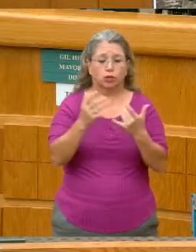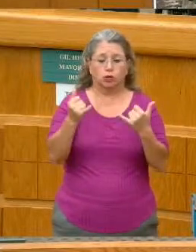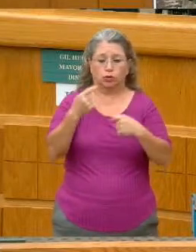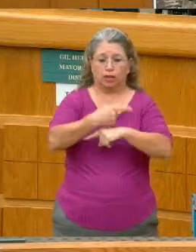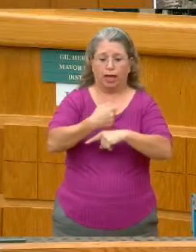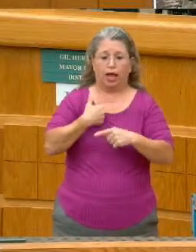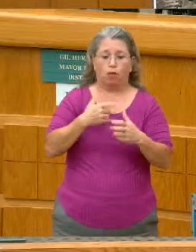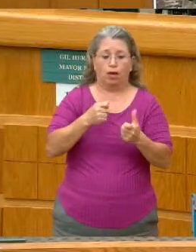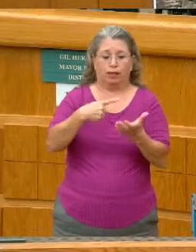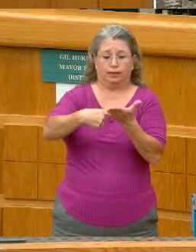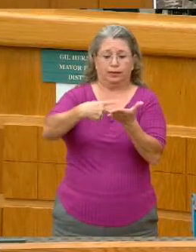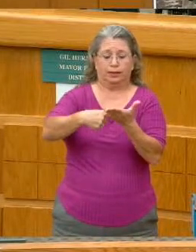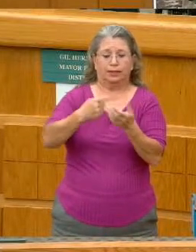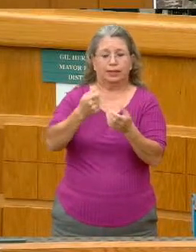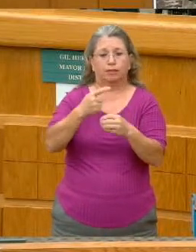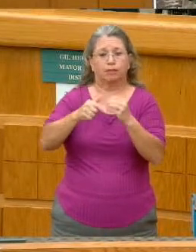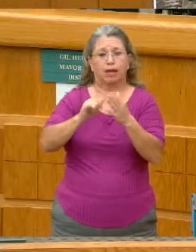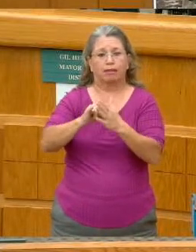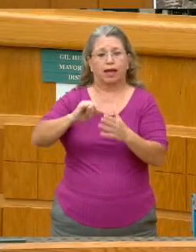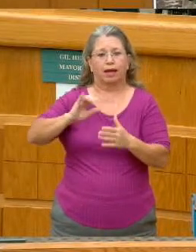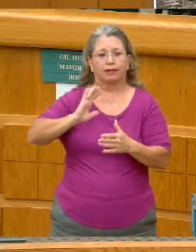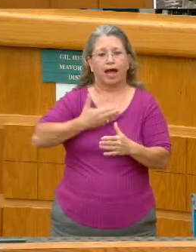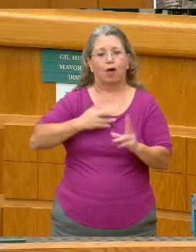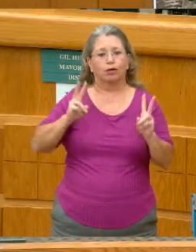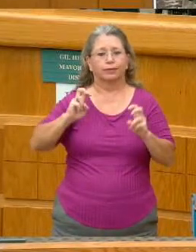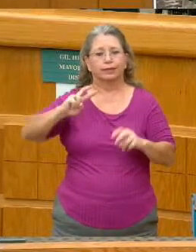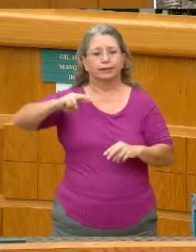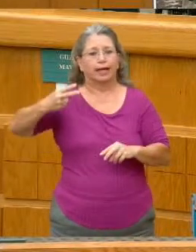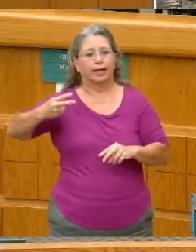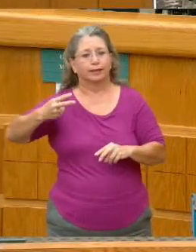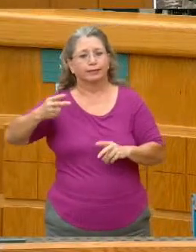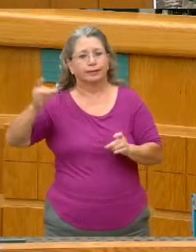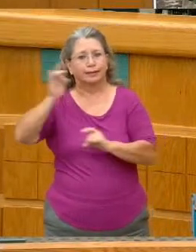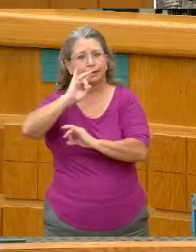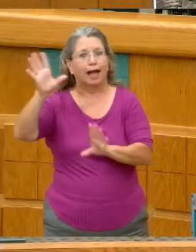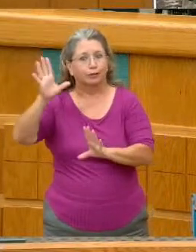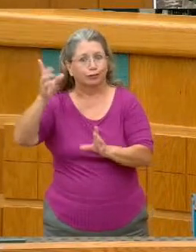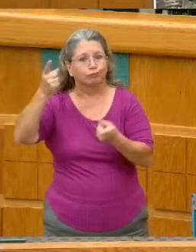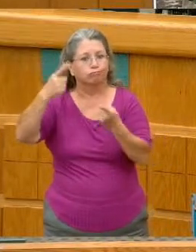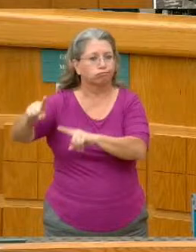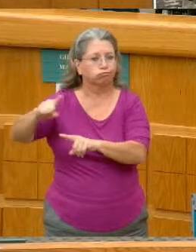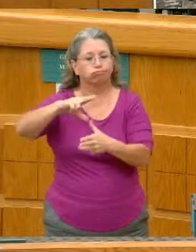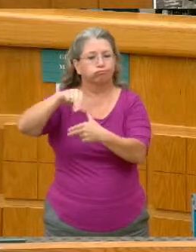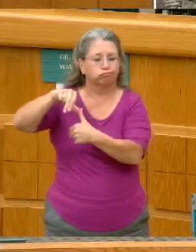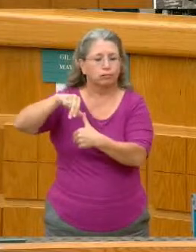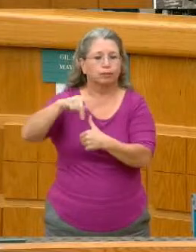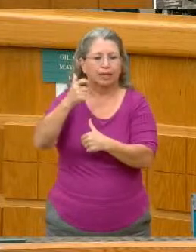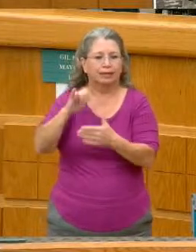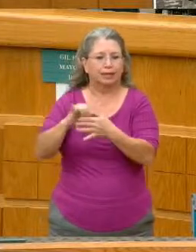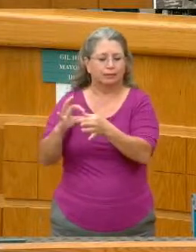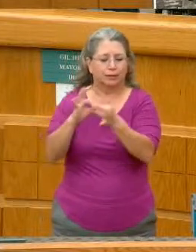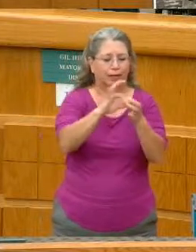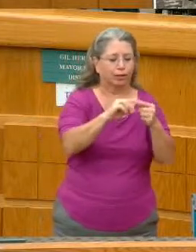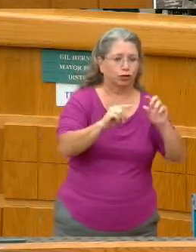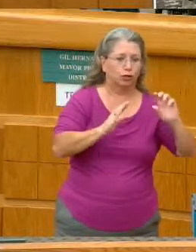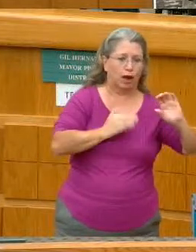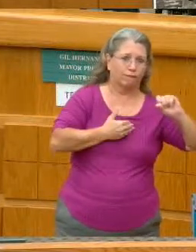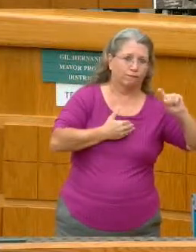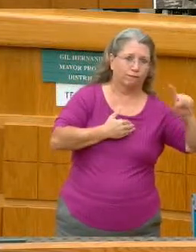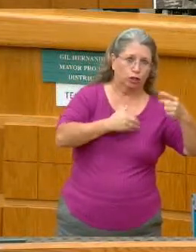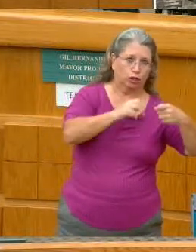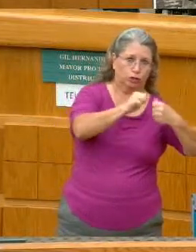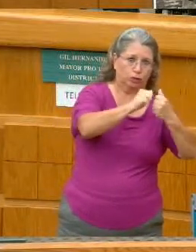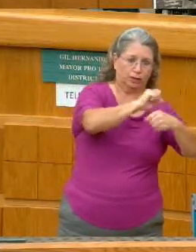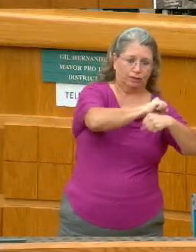second disaster because it has an interconnection to the first. Before we go here, let me make my remarks, and